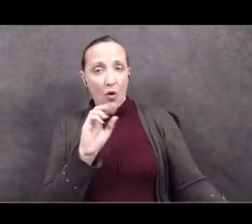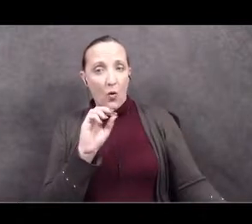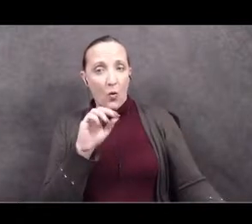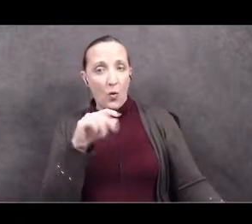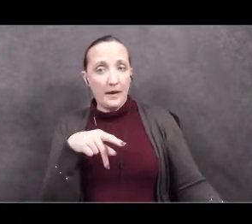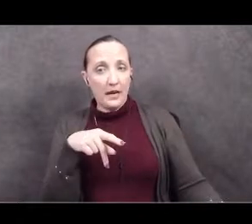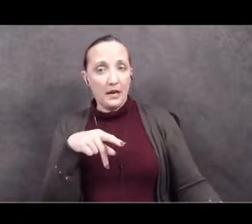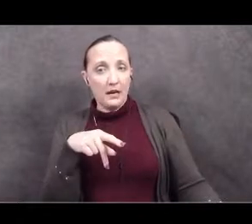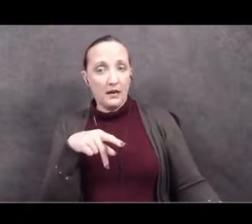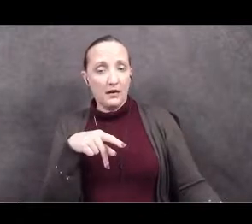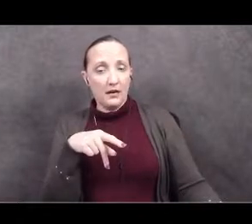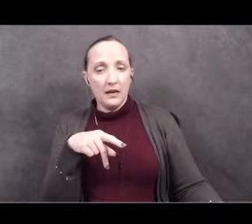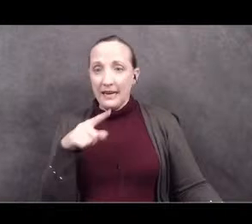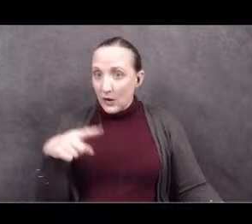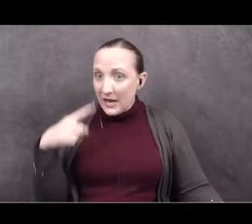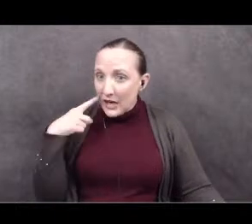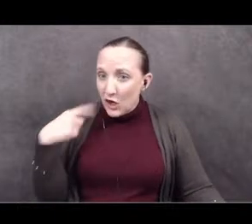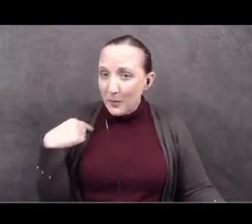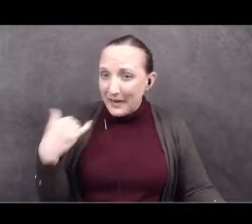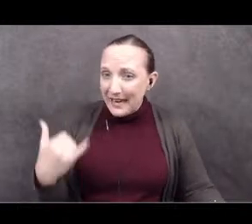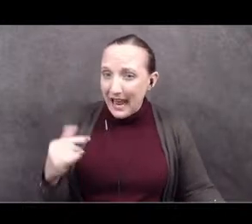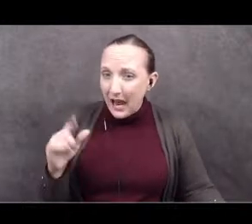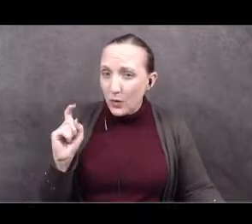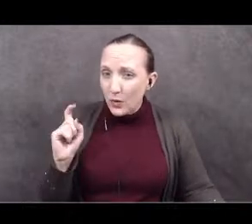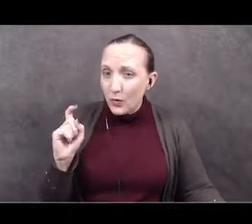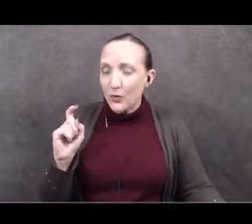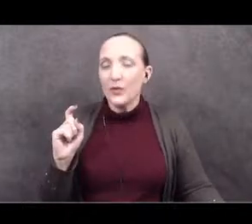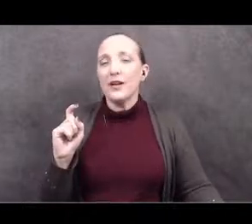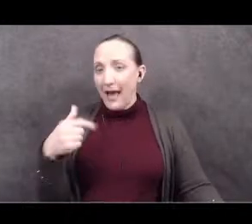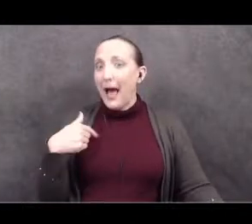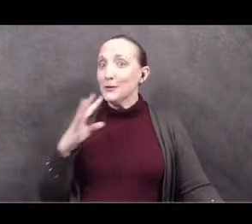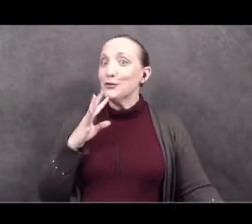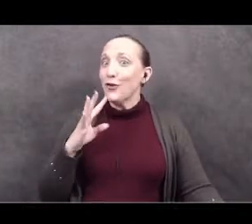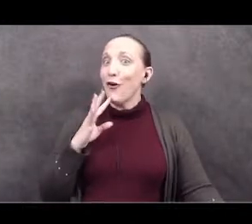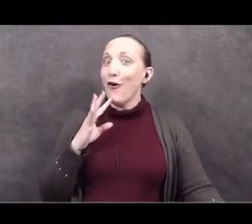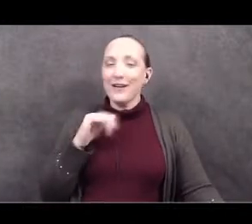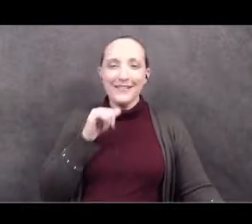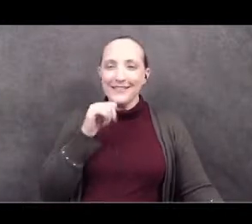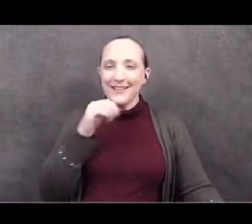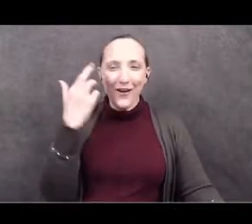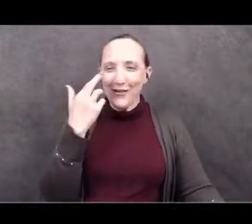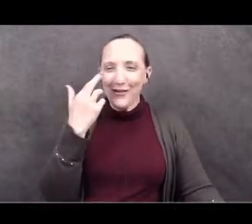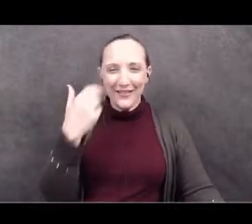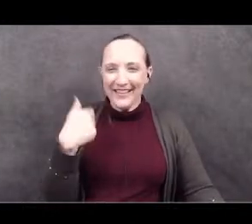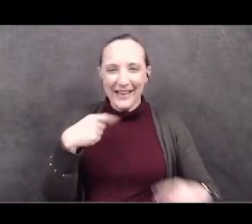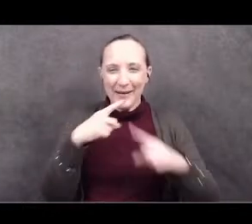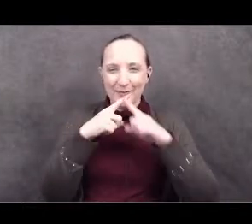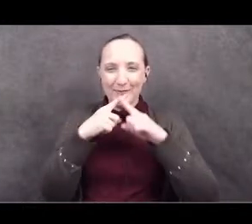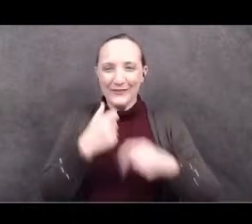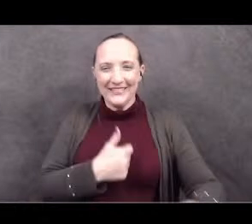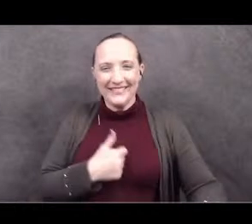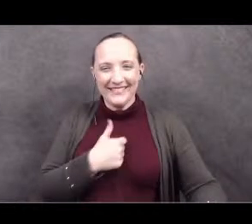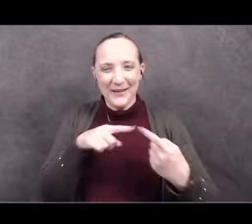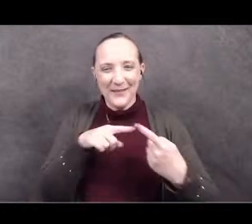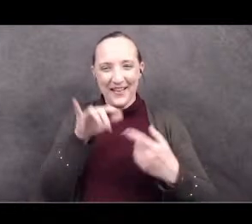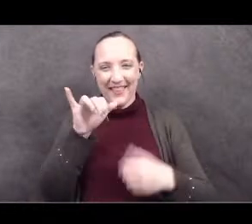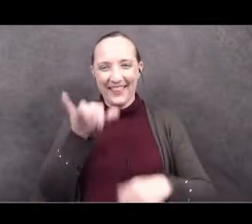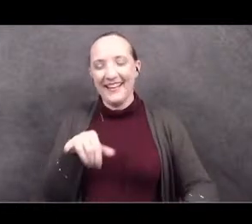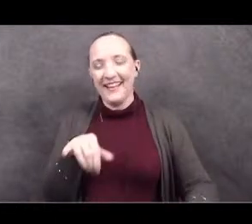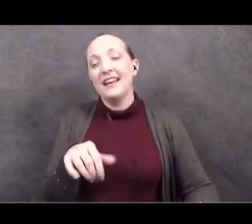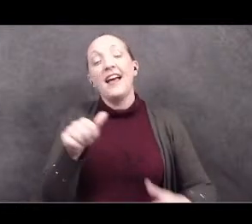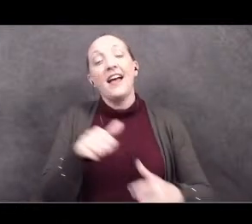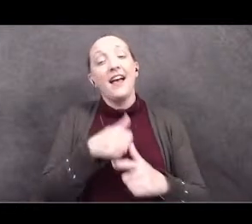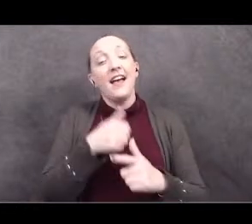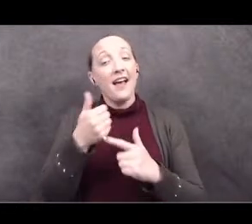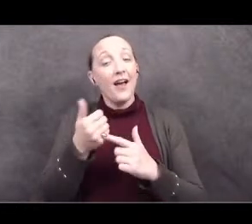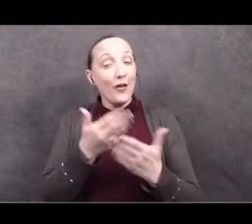update okay can you hear me now sorry I'm talking and I didn't realize I was muted sorry about that um uh the other